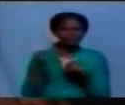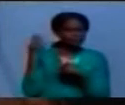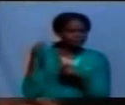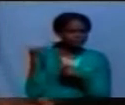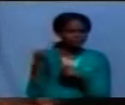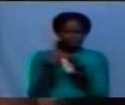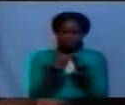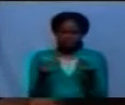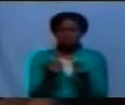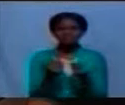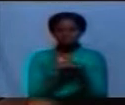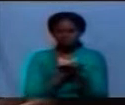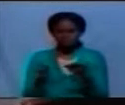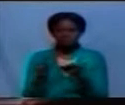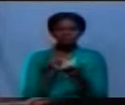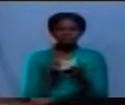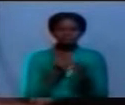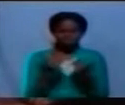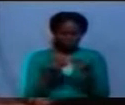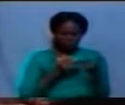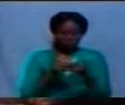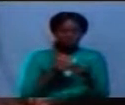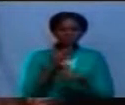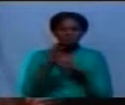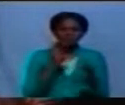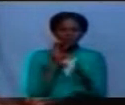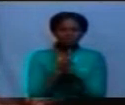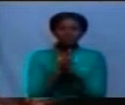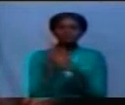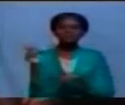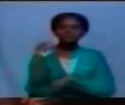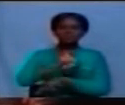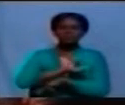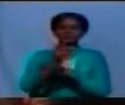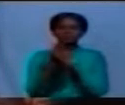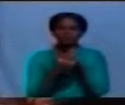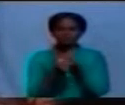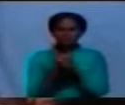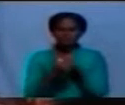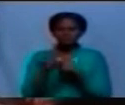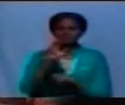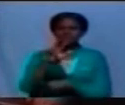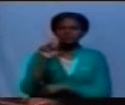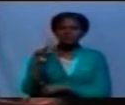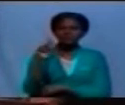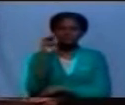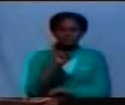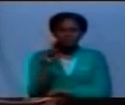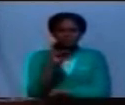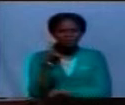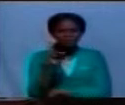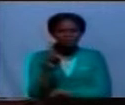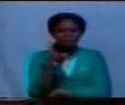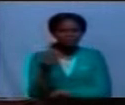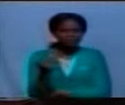and probably it was as we drew closer to the World Day of Savings, that's 31st, Monday, tomorrow. Yes.